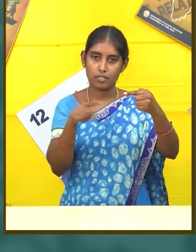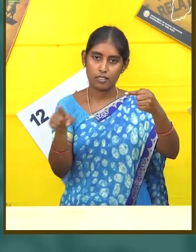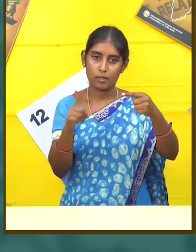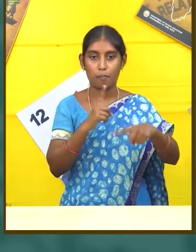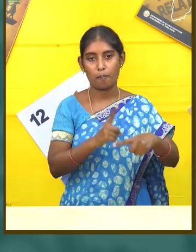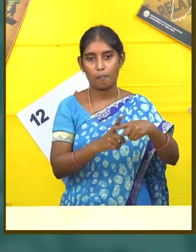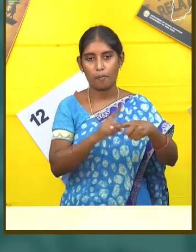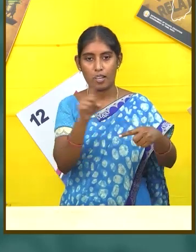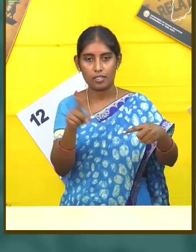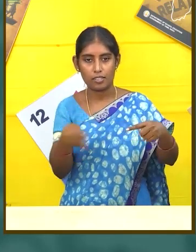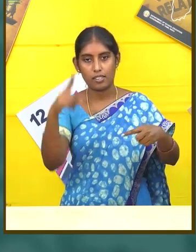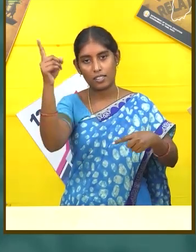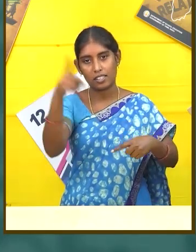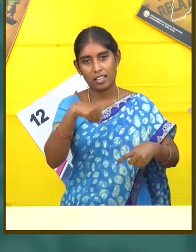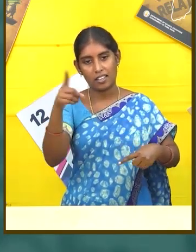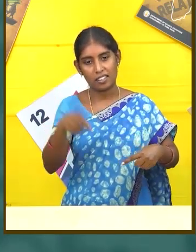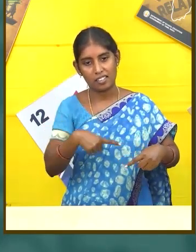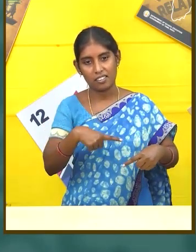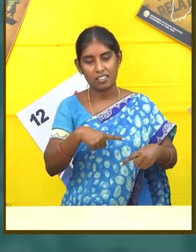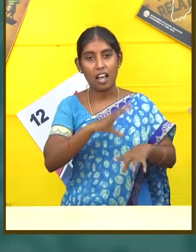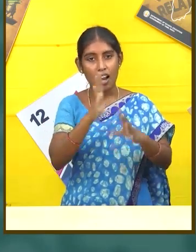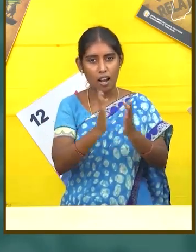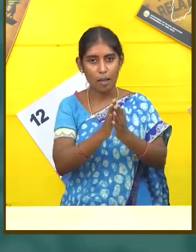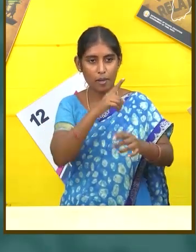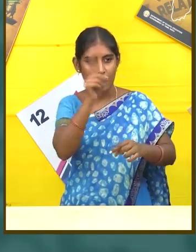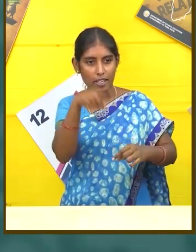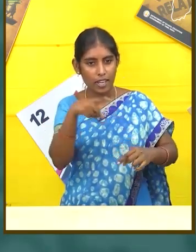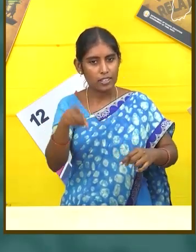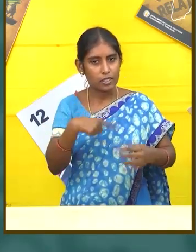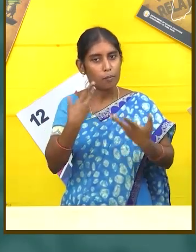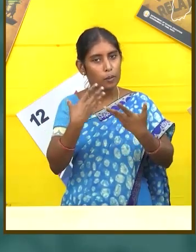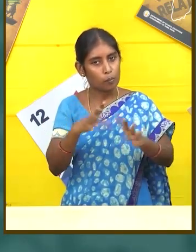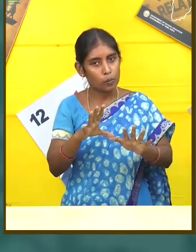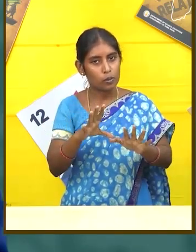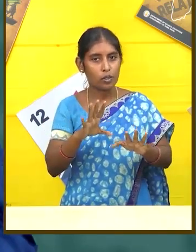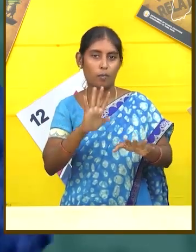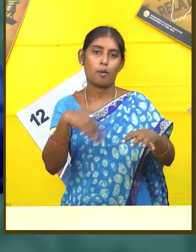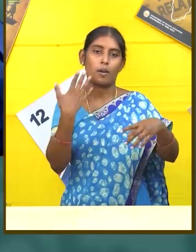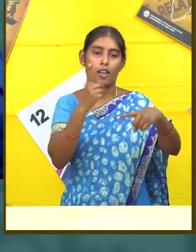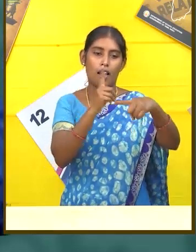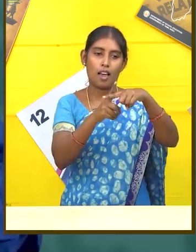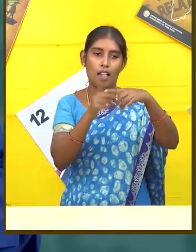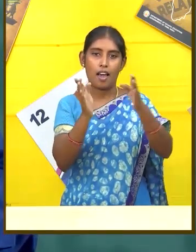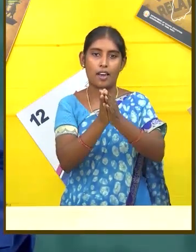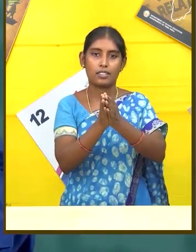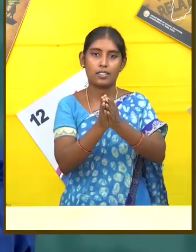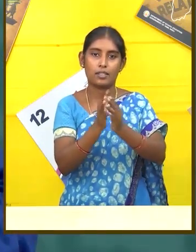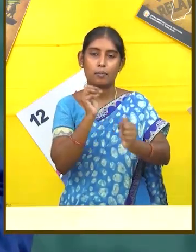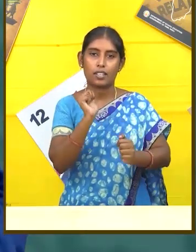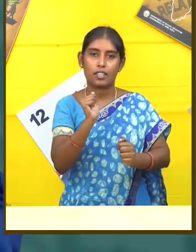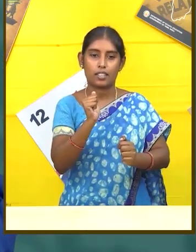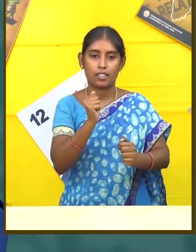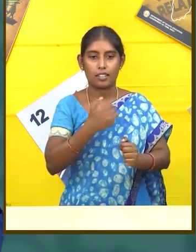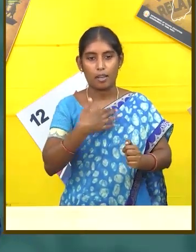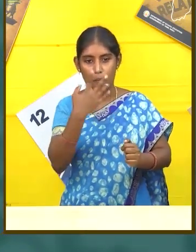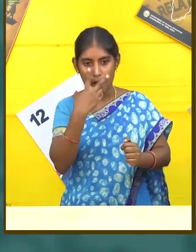and plus z both will be cancelled. After the cancellation, we have to add the x variables